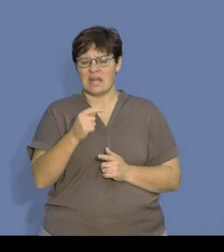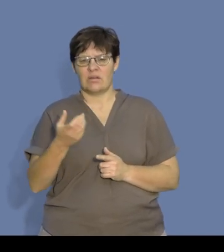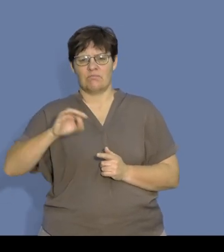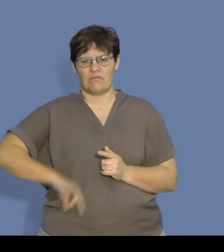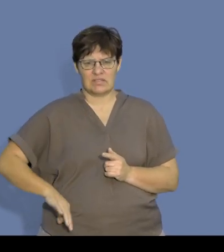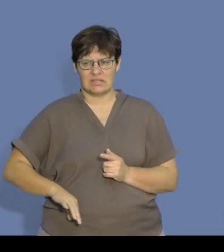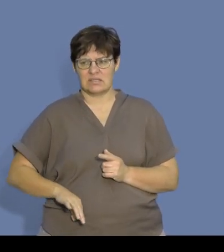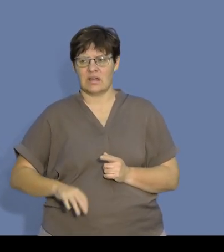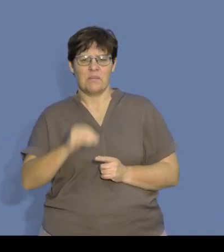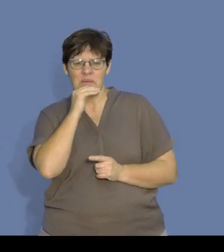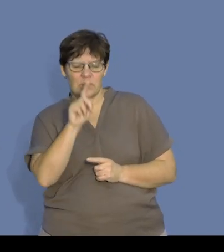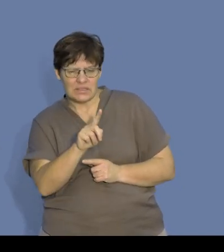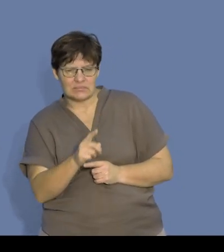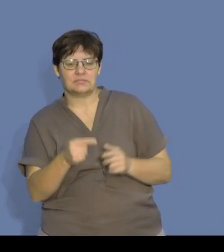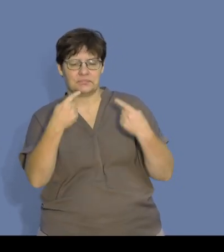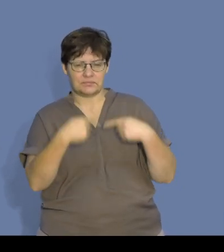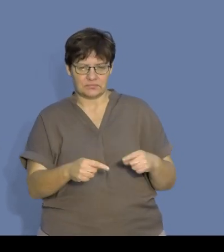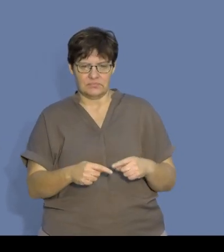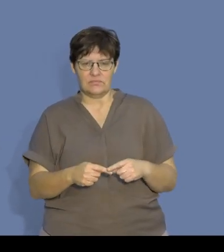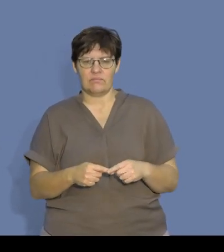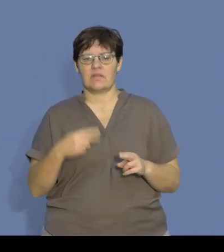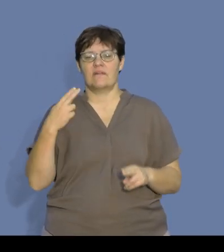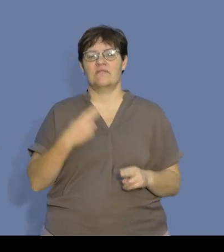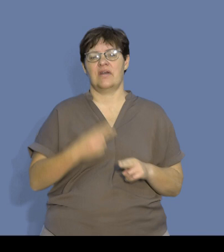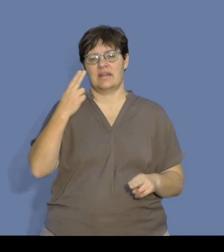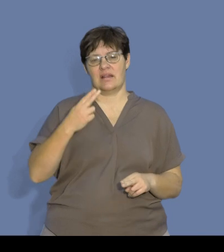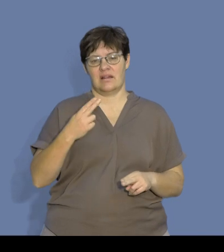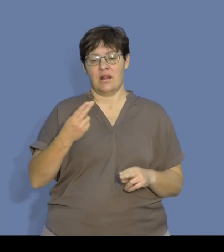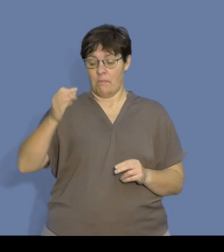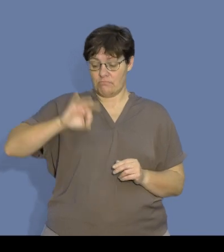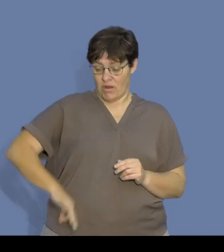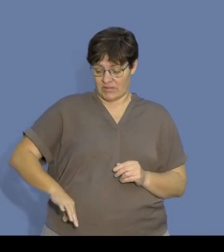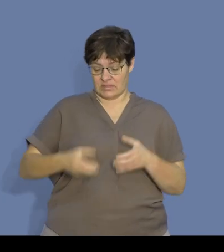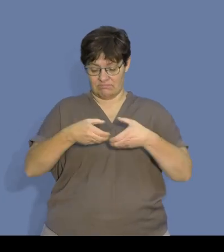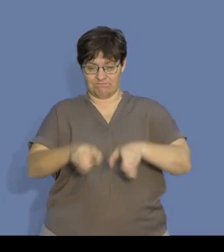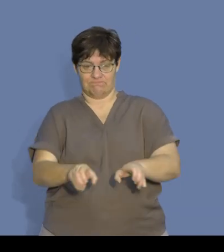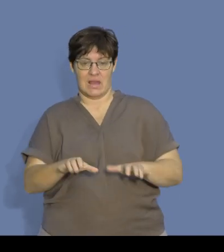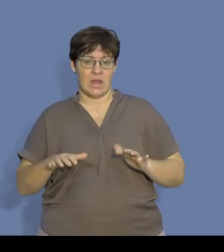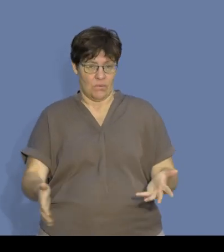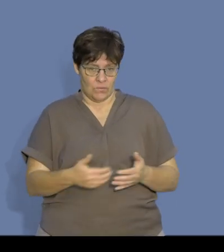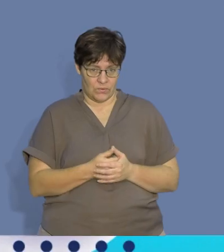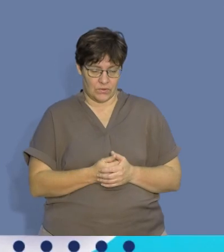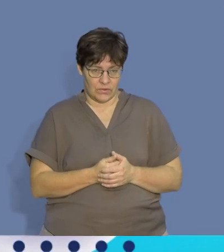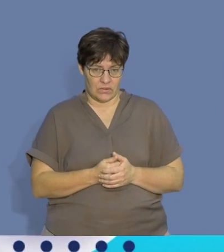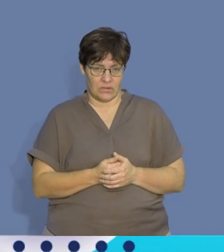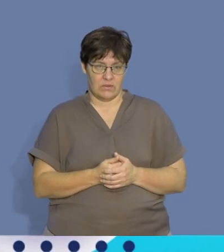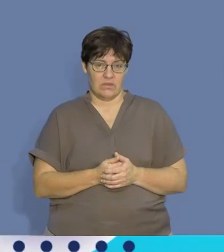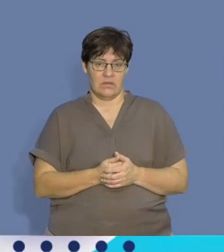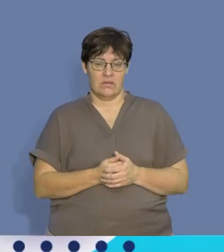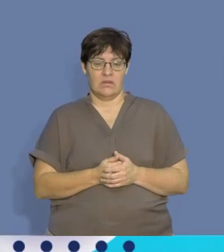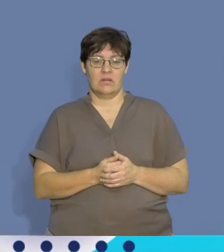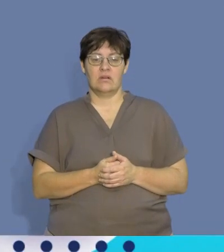profit? As well as final distribution of profits. So please remember, as